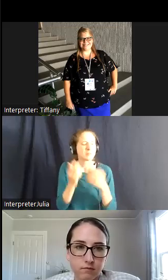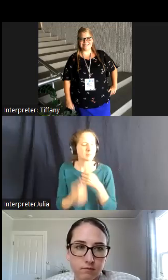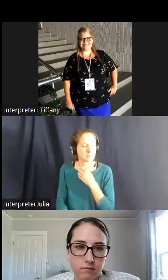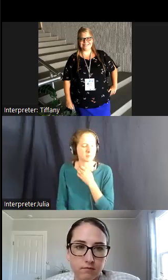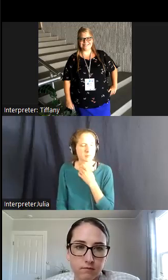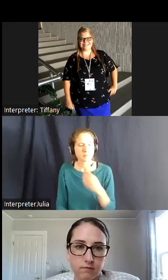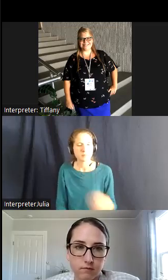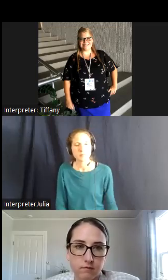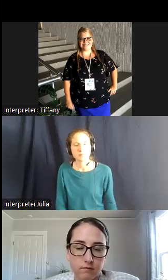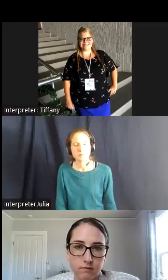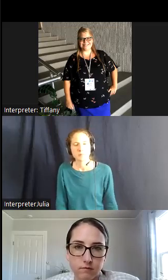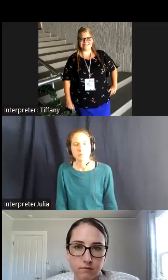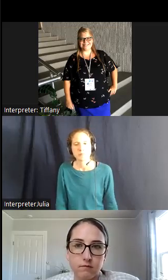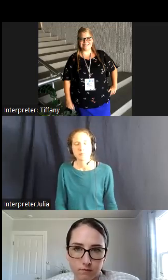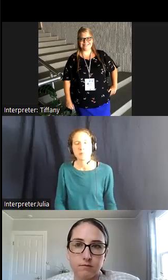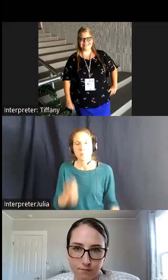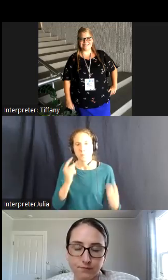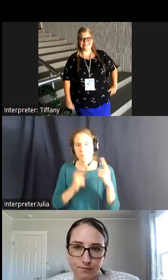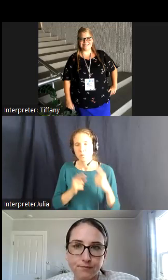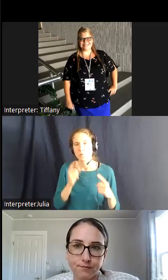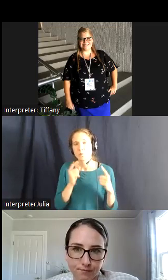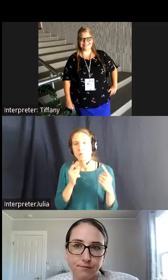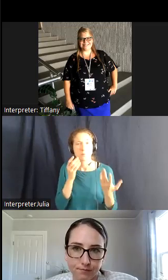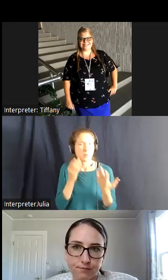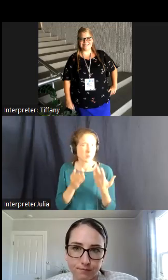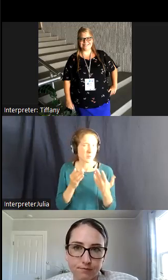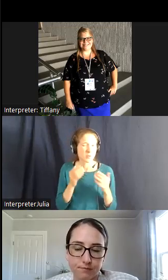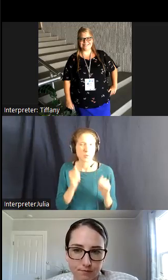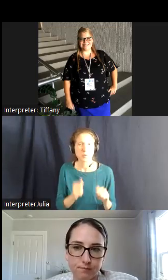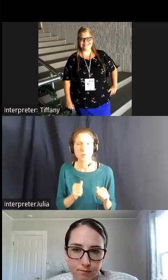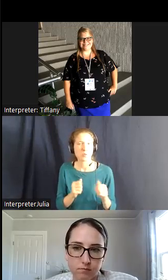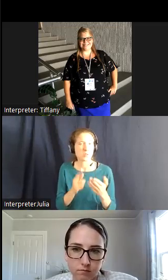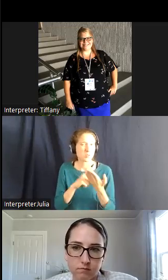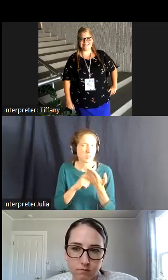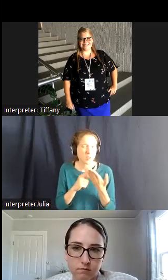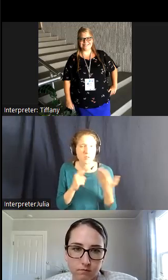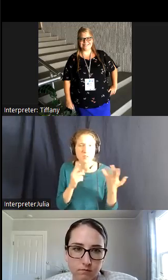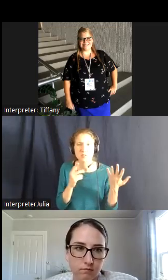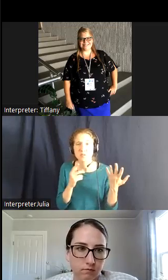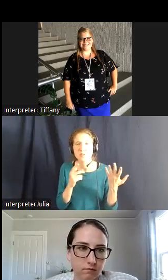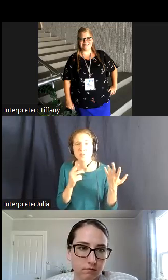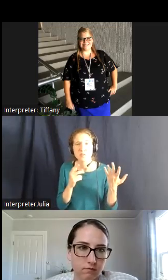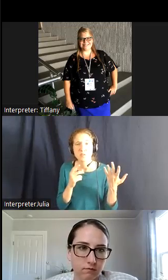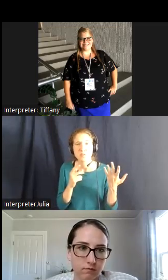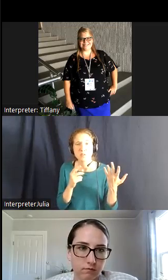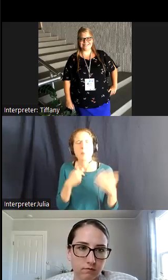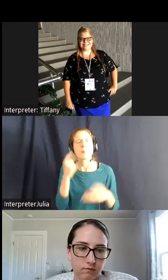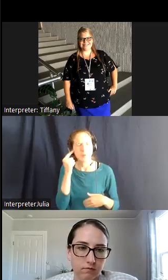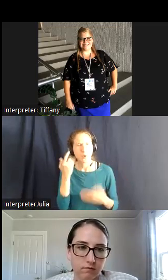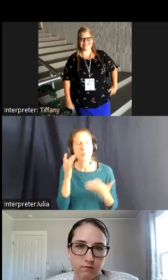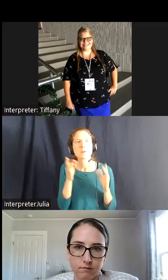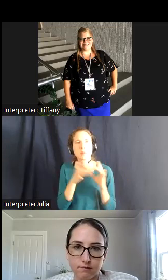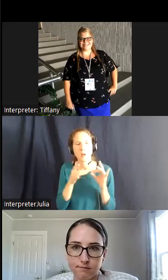pose some language and discuss internally about, though I think you said it exactly the right way,